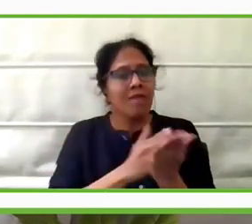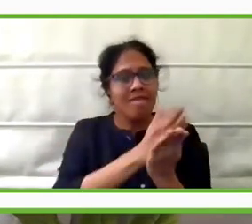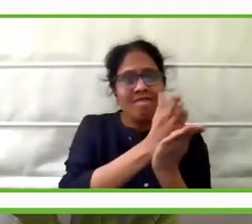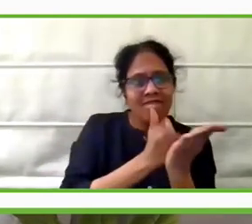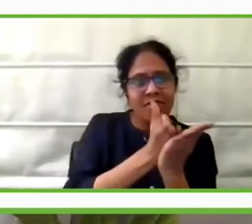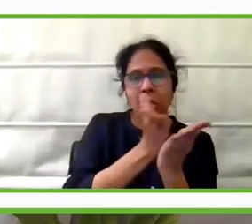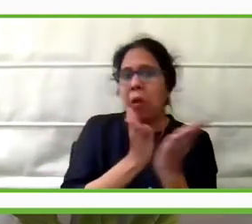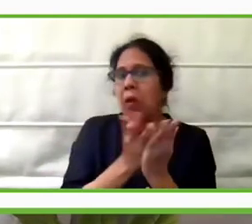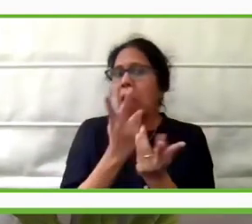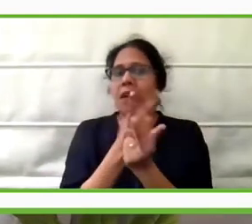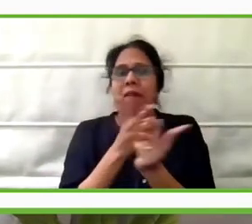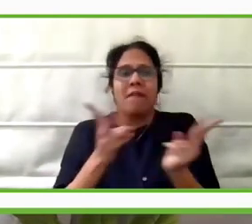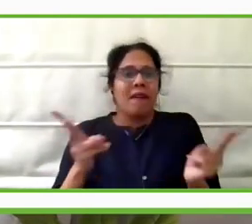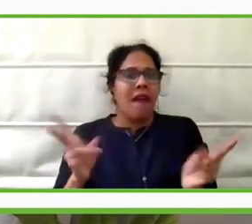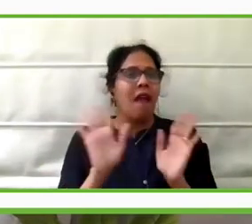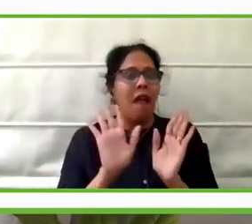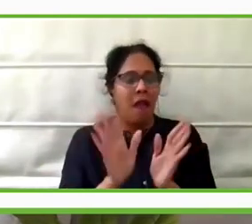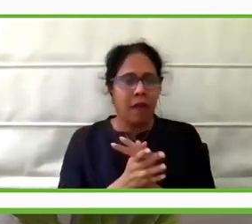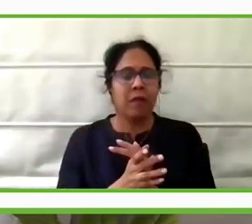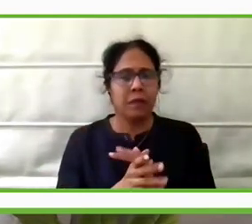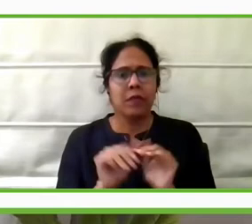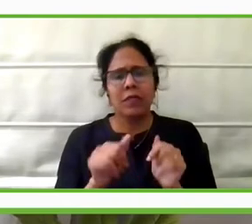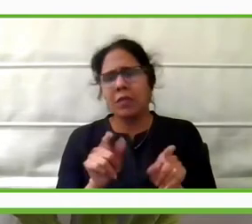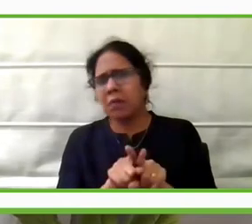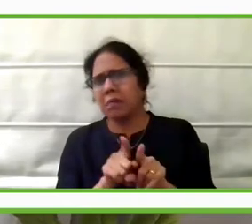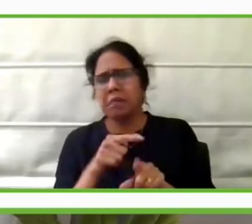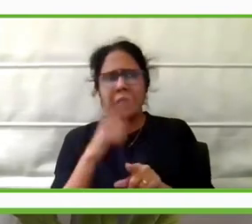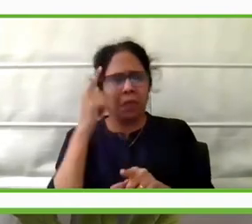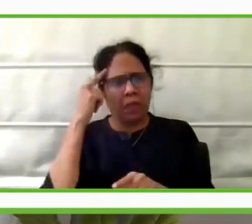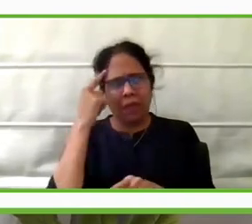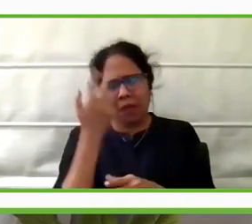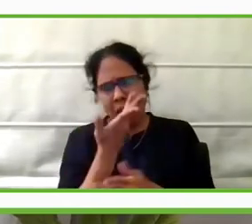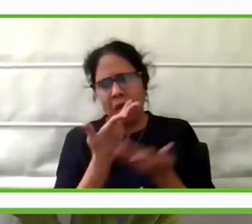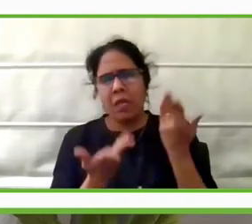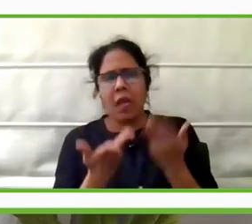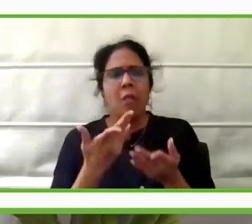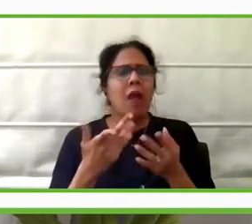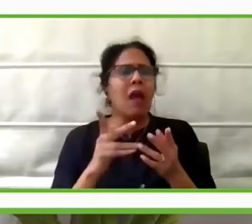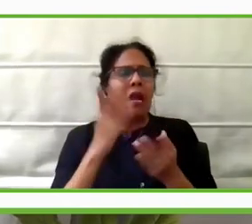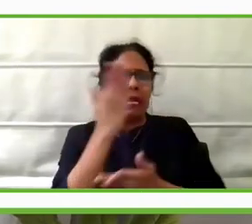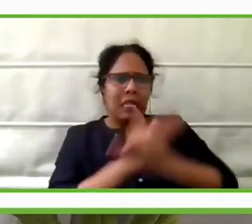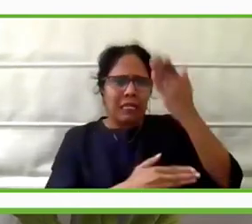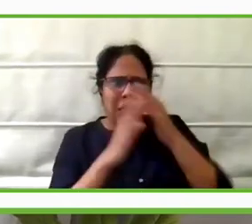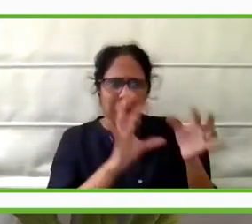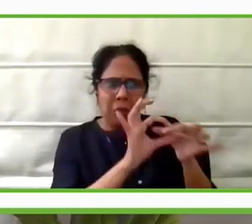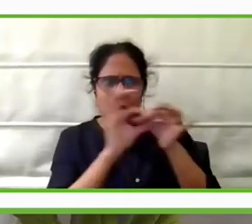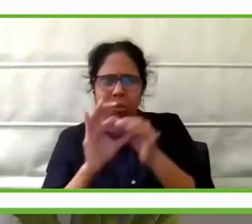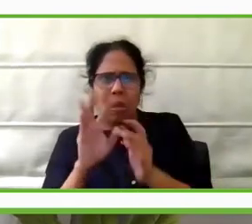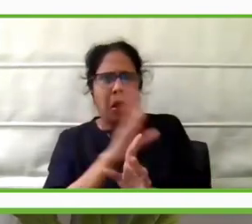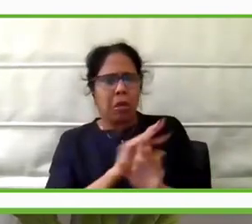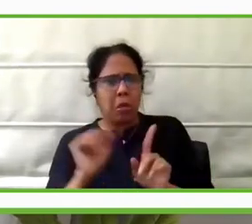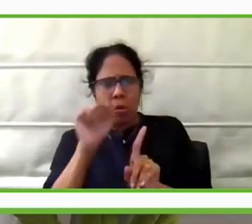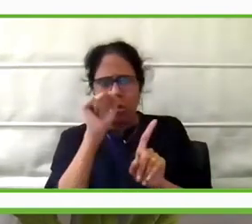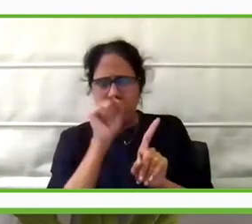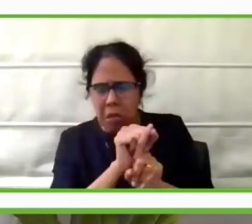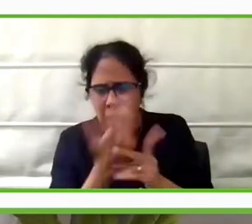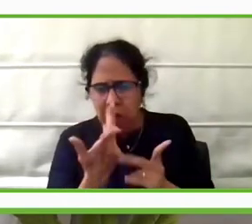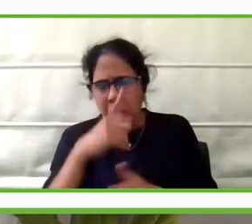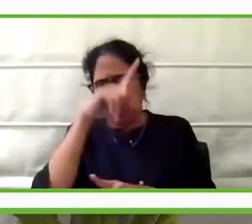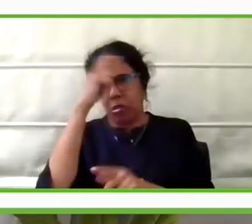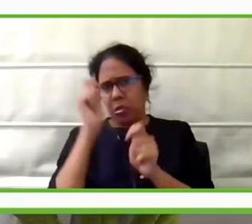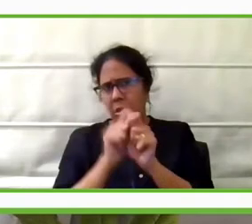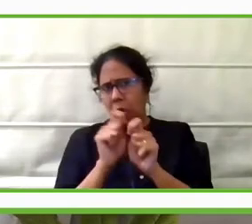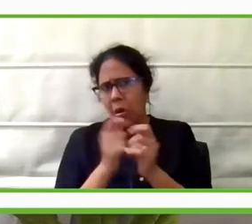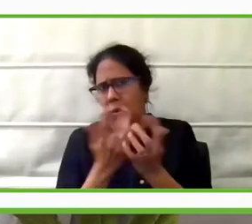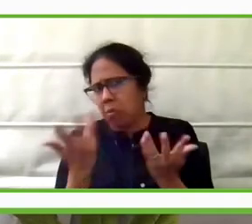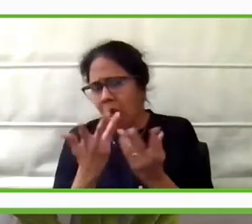organization to go. So if you think about disability as it relates to culture, relates to employment, what do you think is